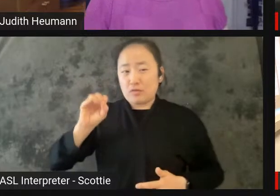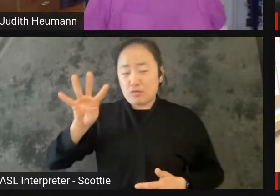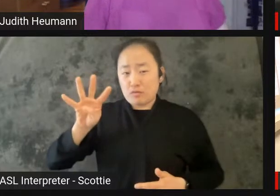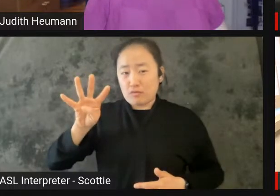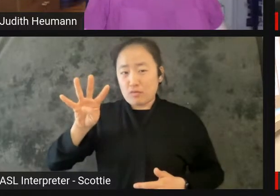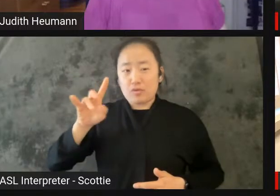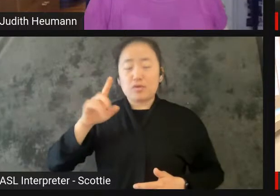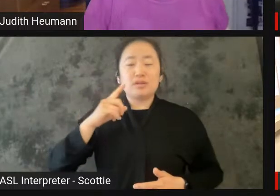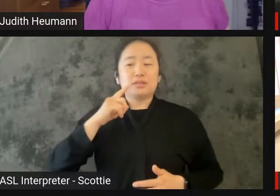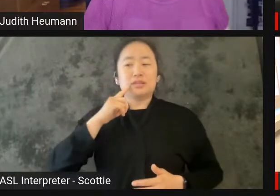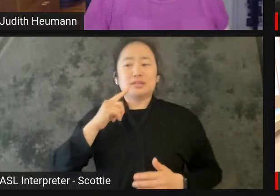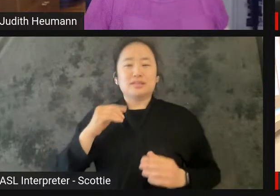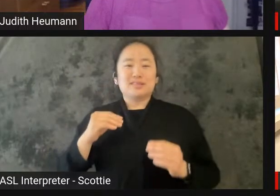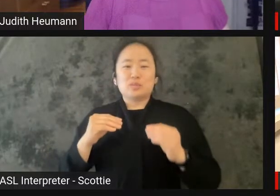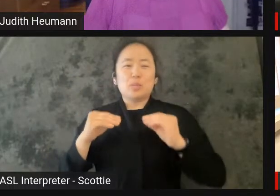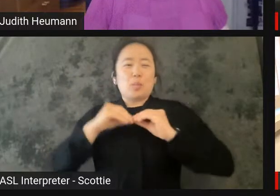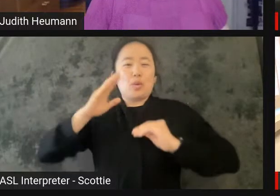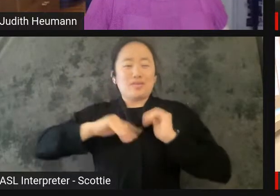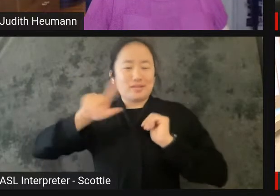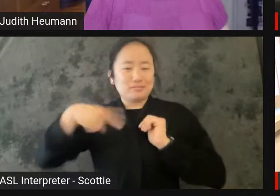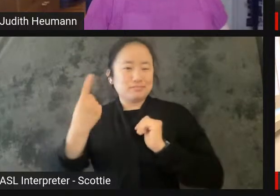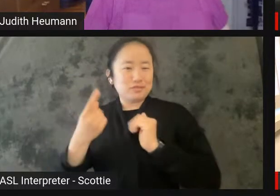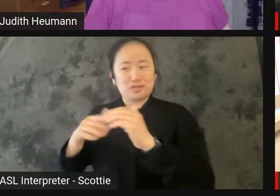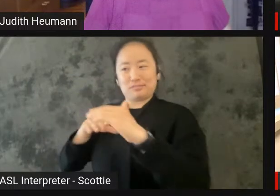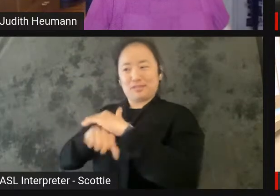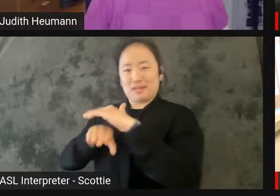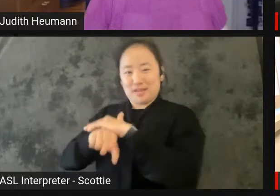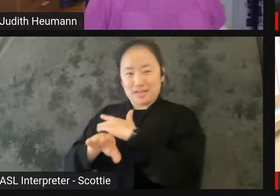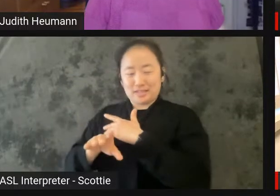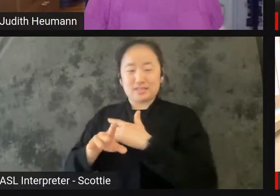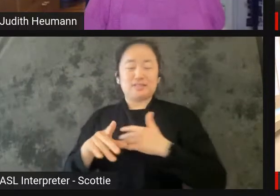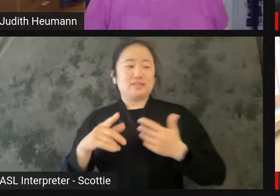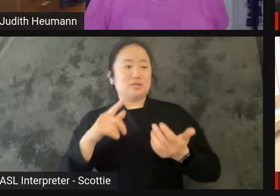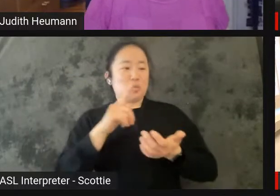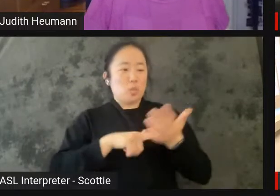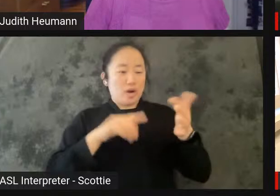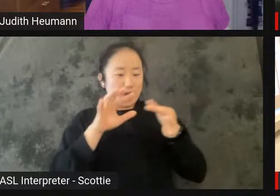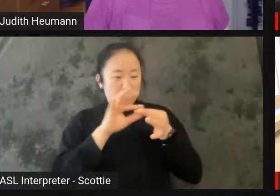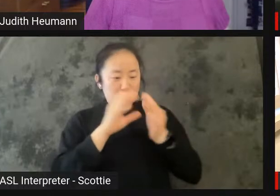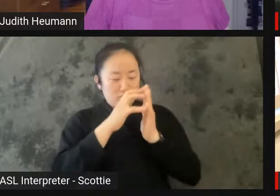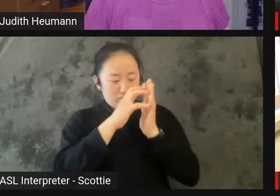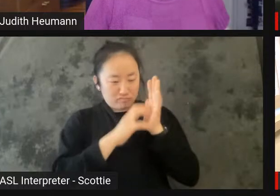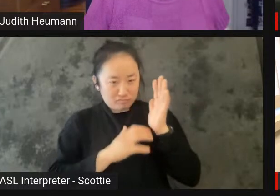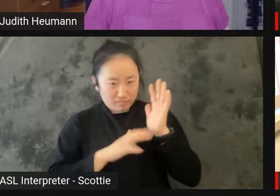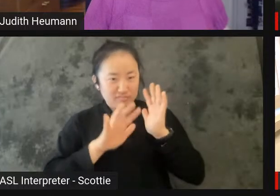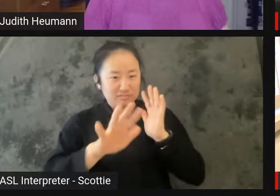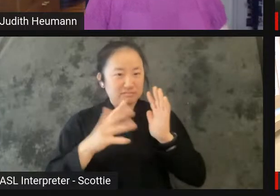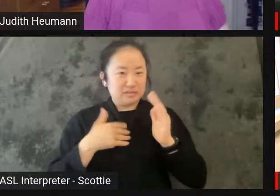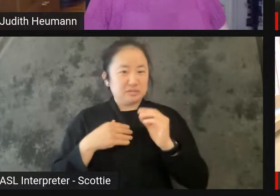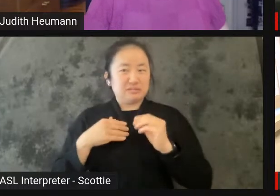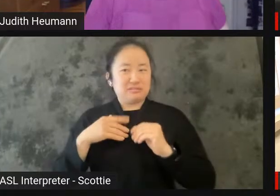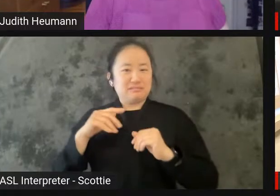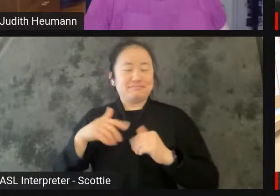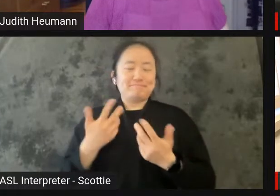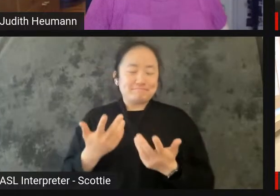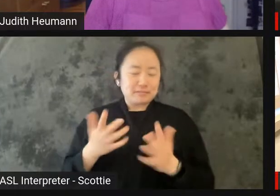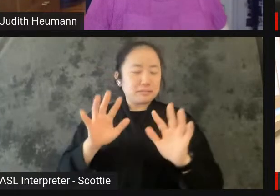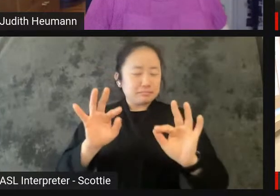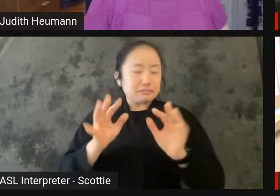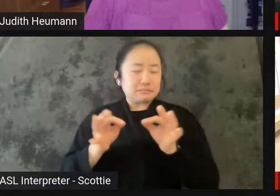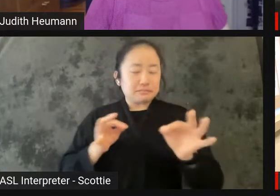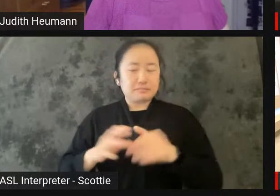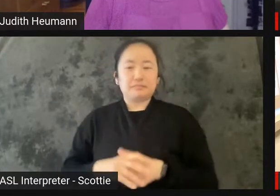accommodations, and both its breadth and its narrowness. So Section 504 only